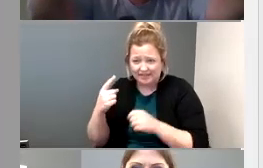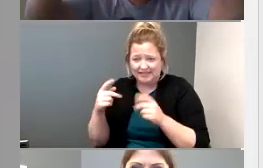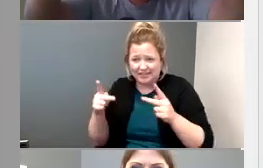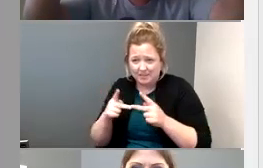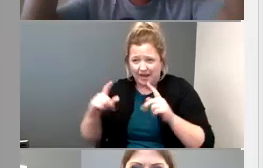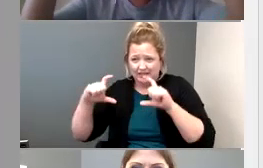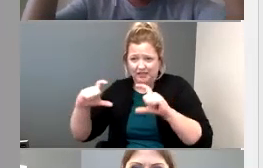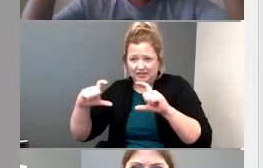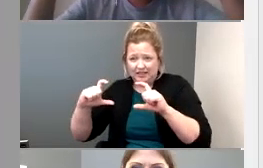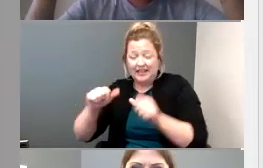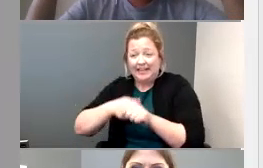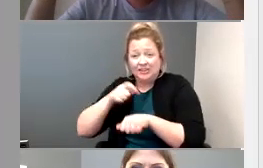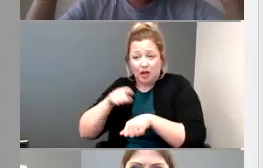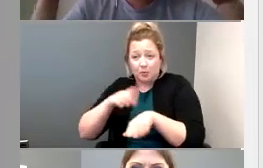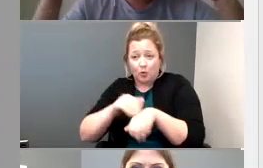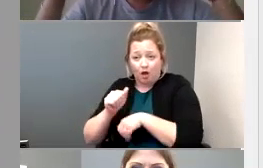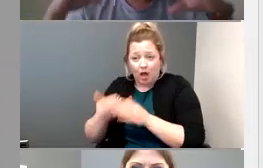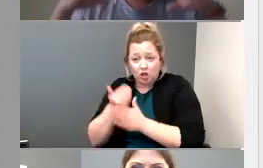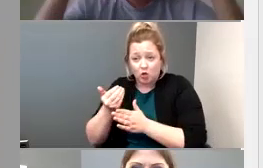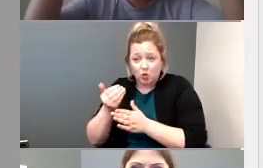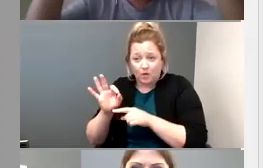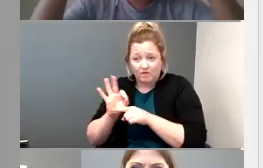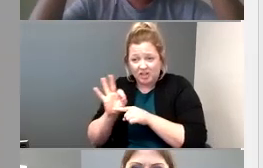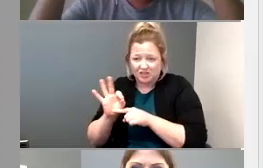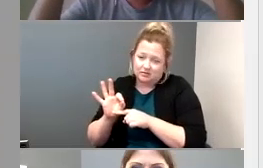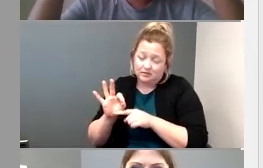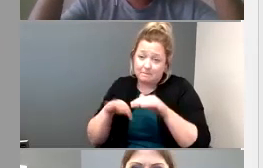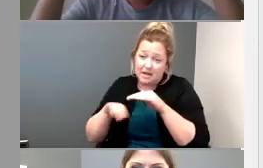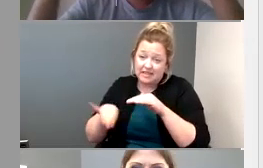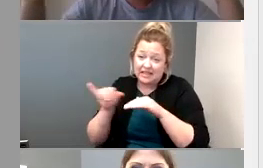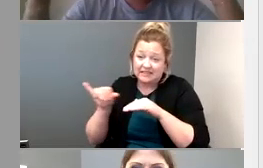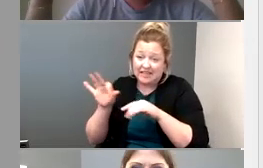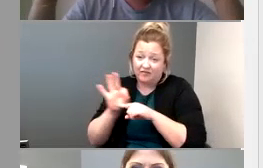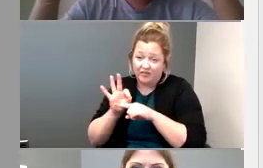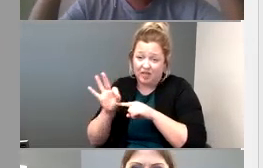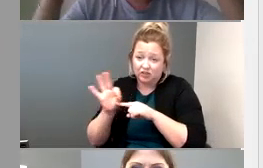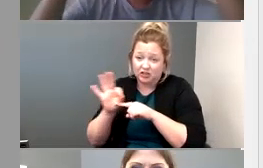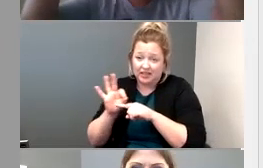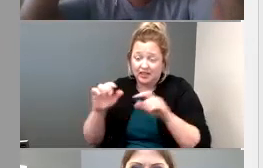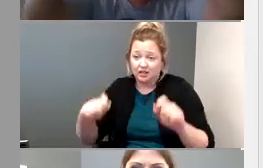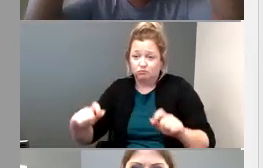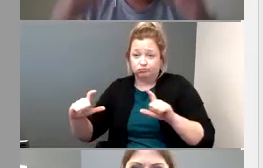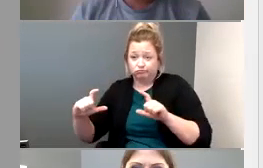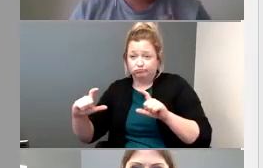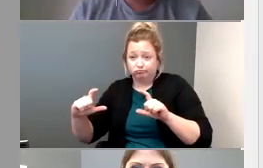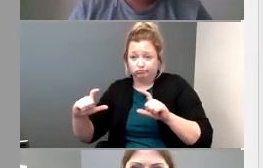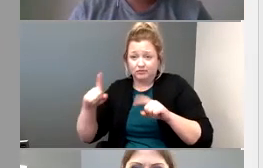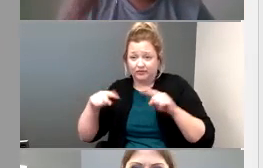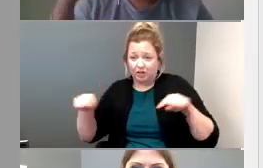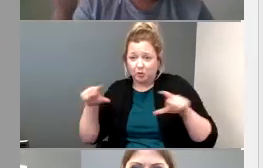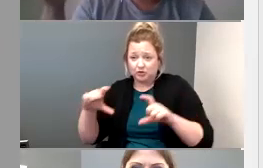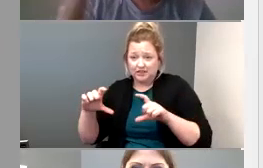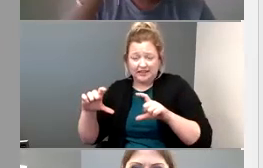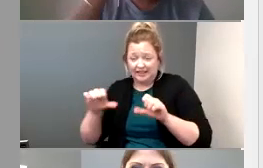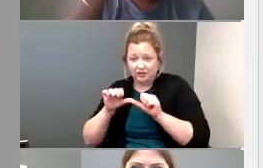call a new function, basically the same function, it creates a copy of the function variables and stack space and keeps on going